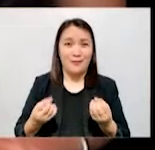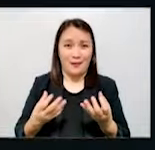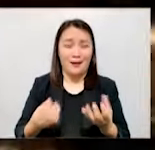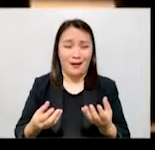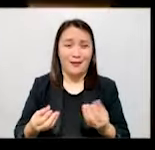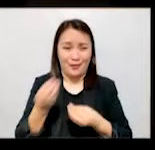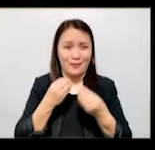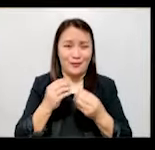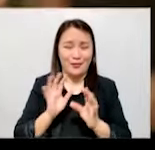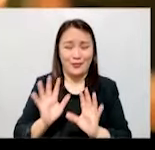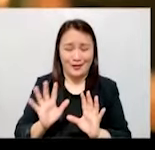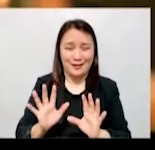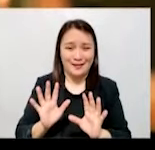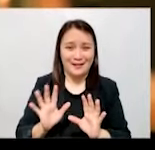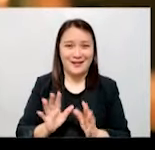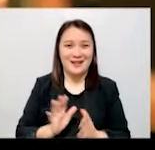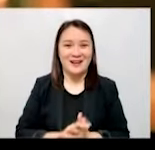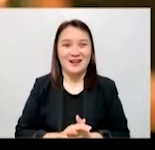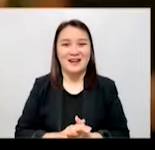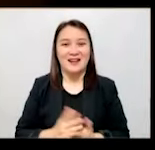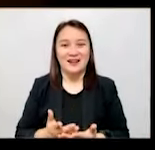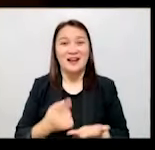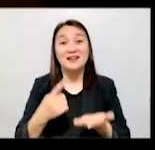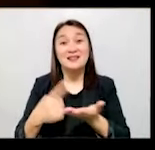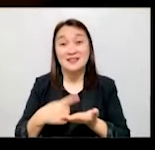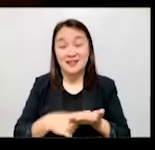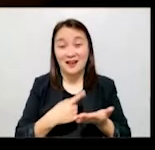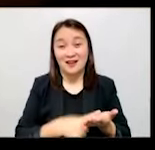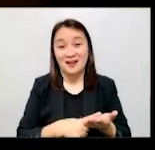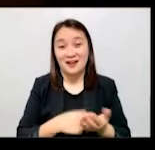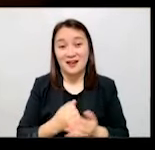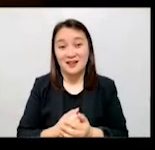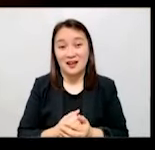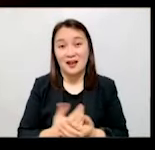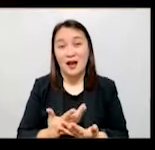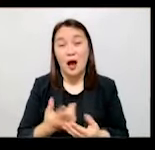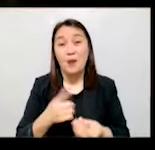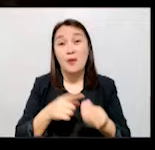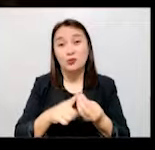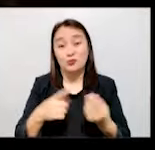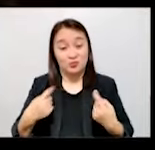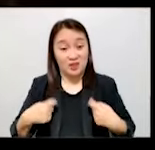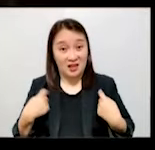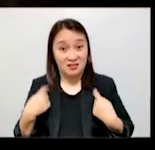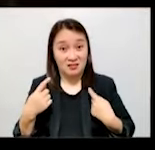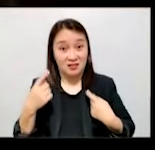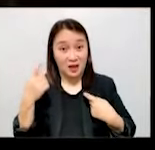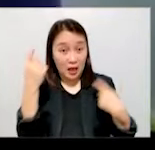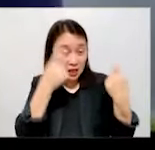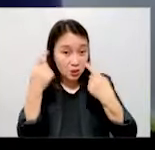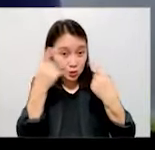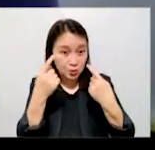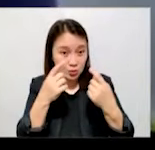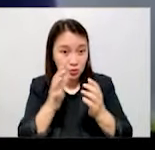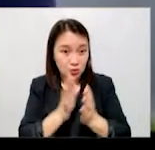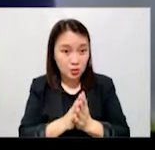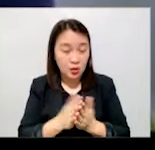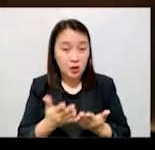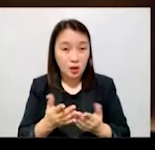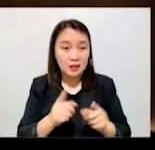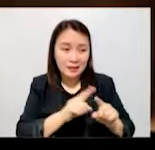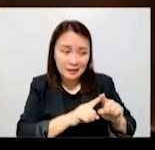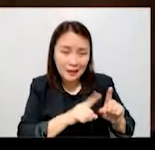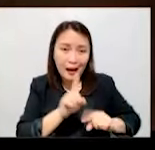one. Bukod sa pagtalakay sa controversial teen issues, isa sa ipinagmamalaki ng mga bida, ang diversity ng